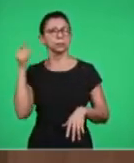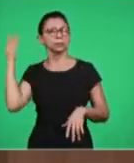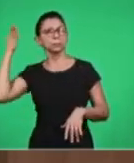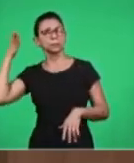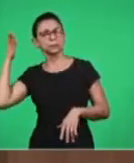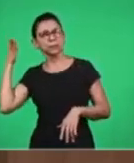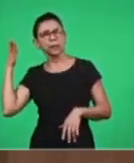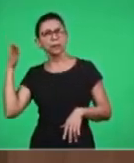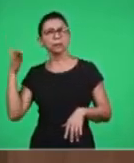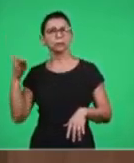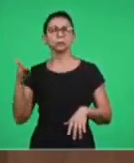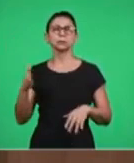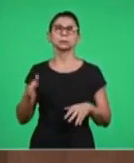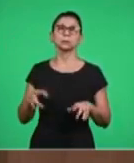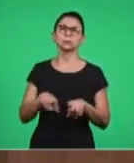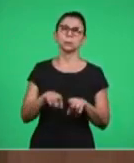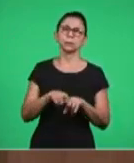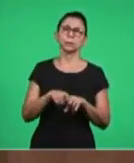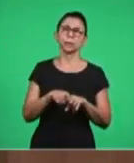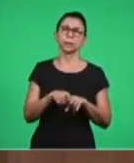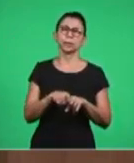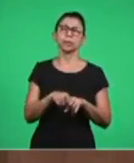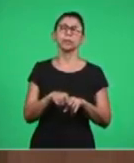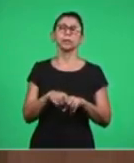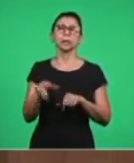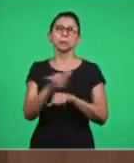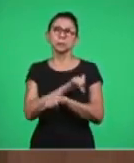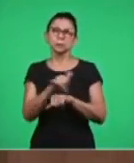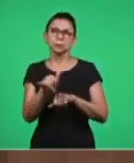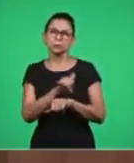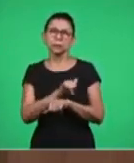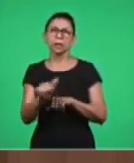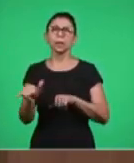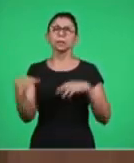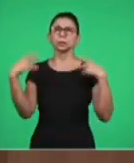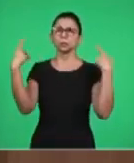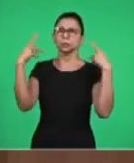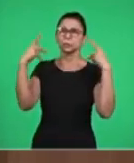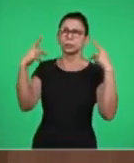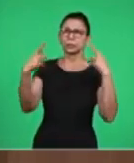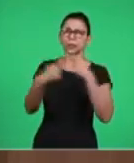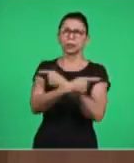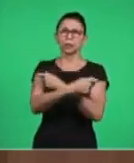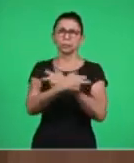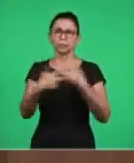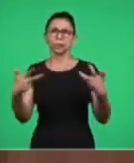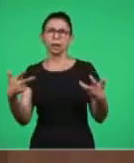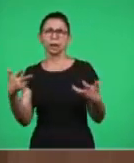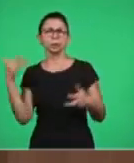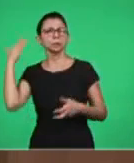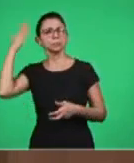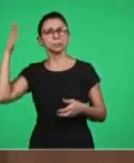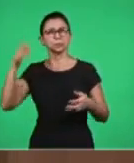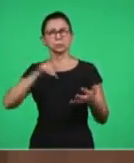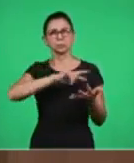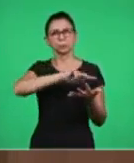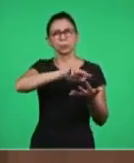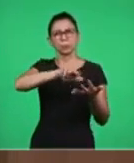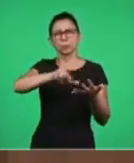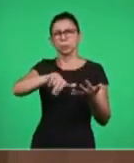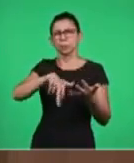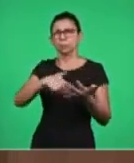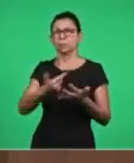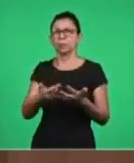the technique to deliver the messages, hermeneutics,